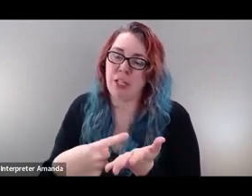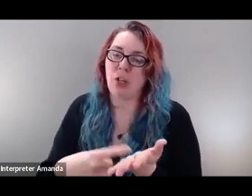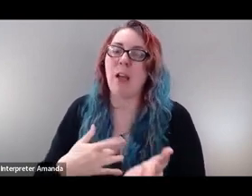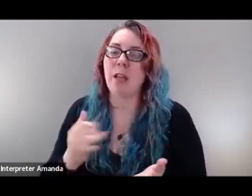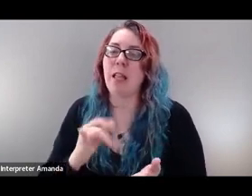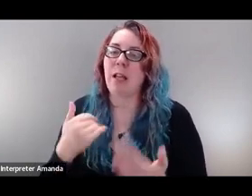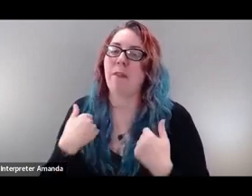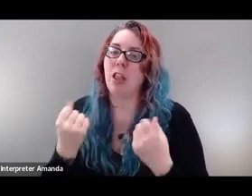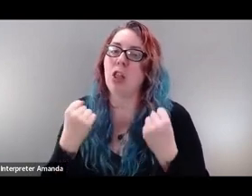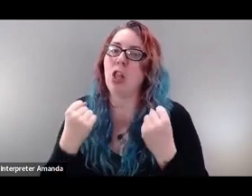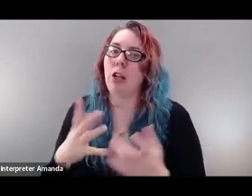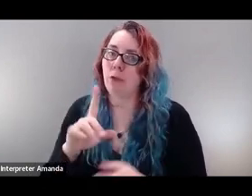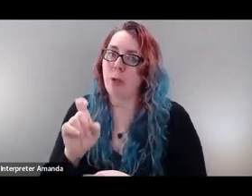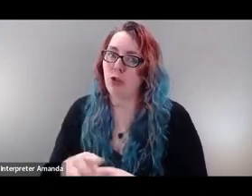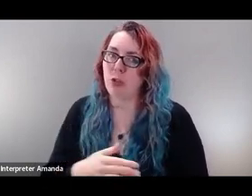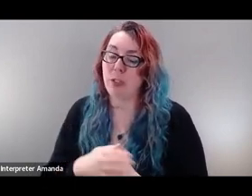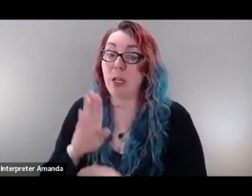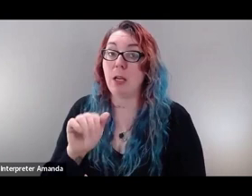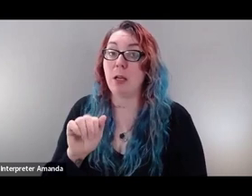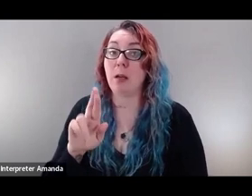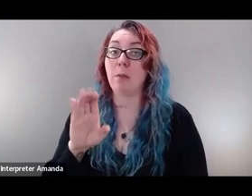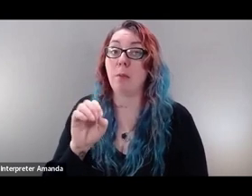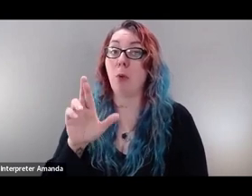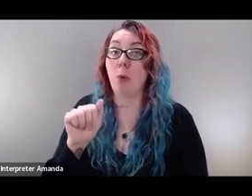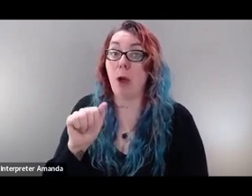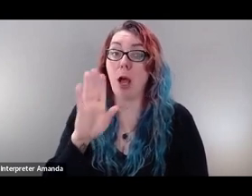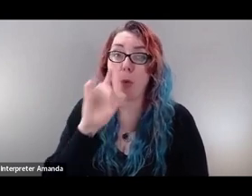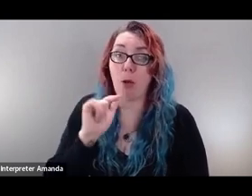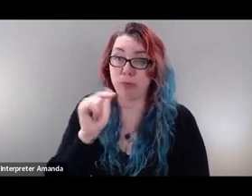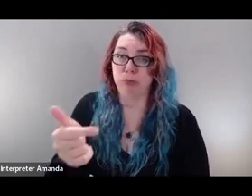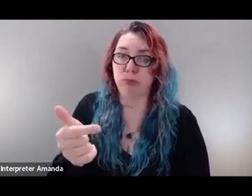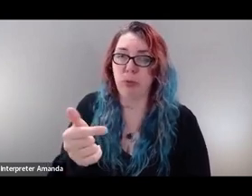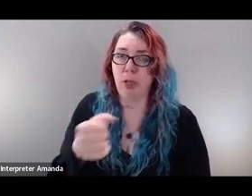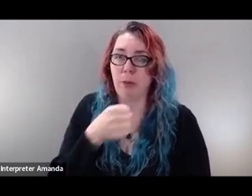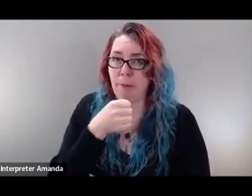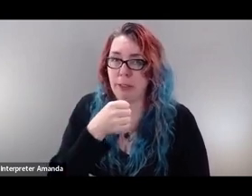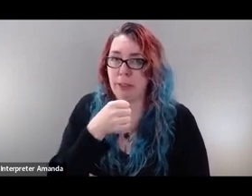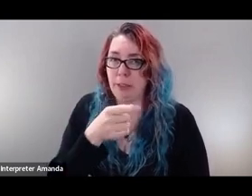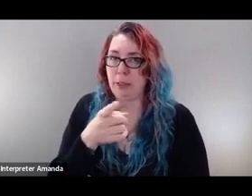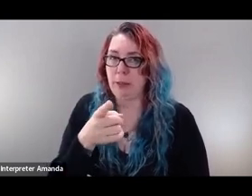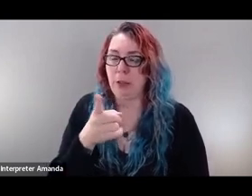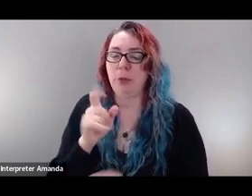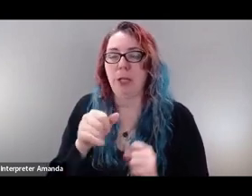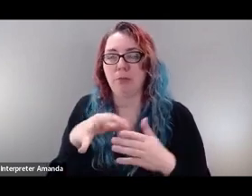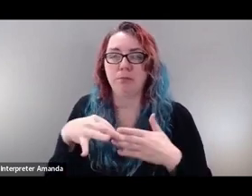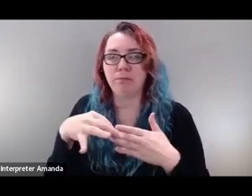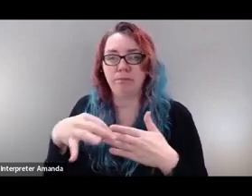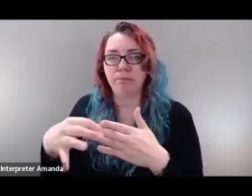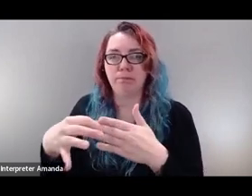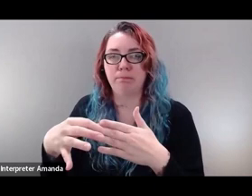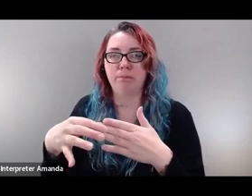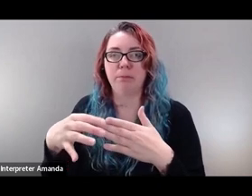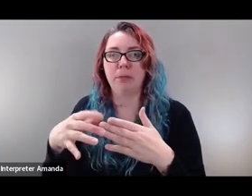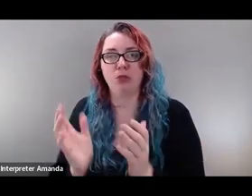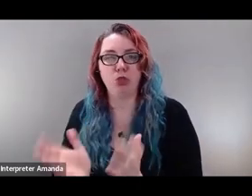questions. Barbora, I'll give you the mic in a moment so you can walk us through some of the things that have been said in the chat.